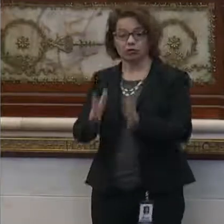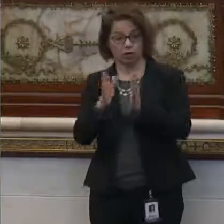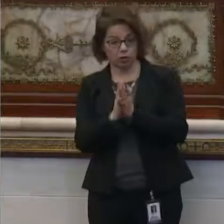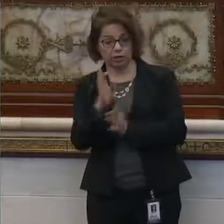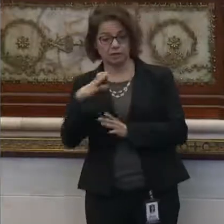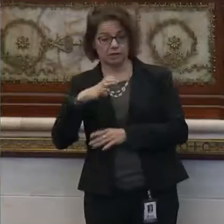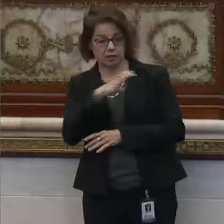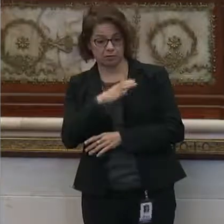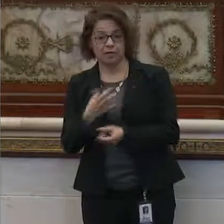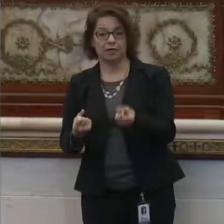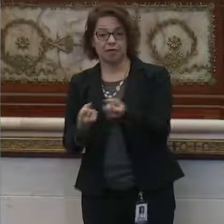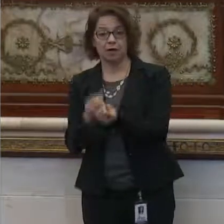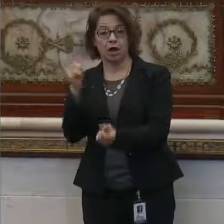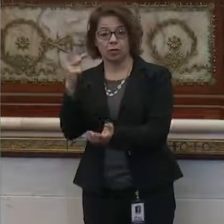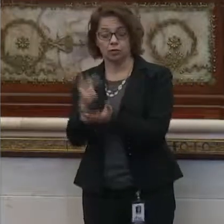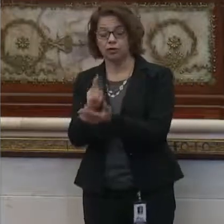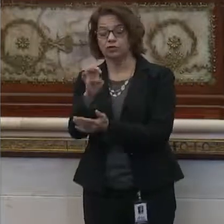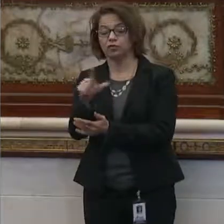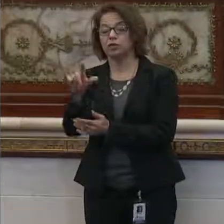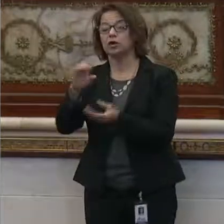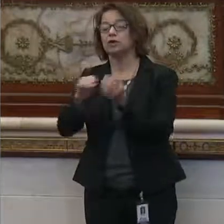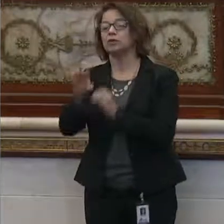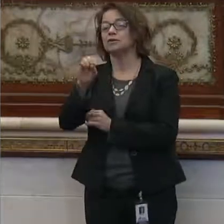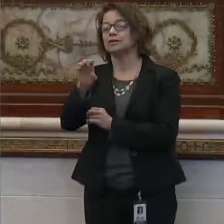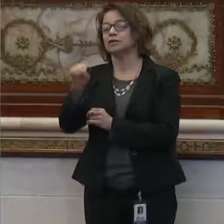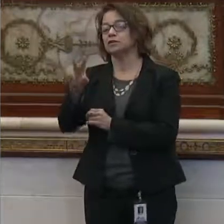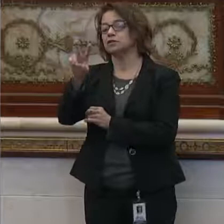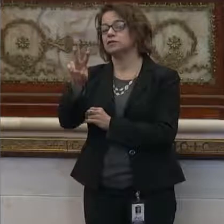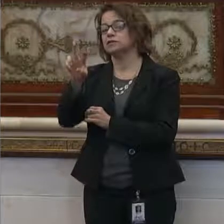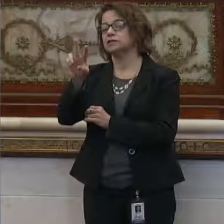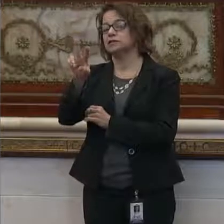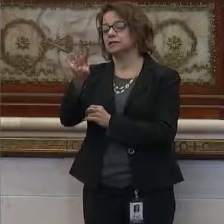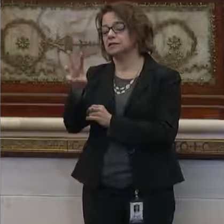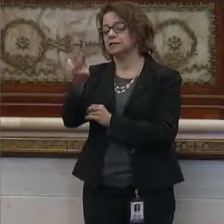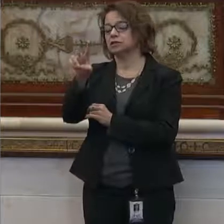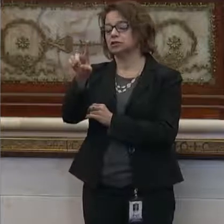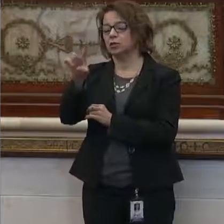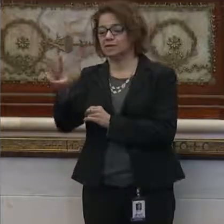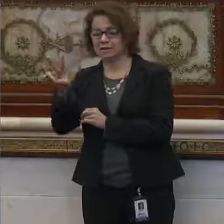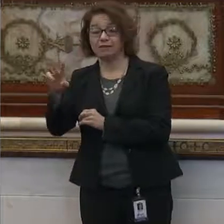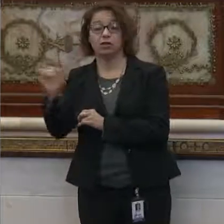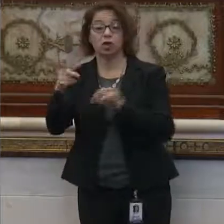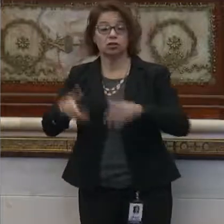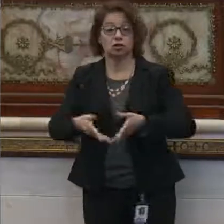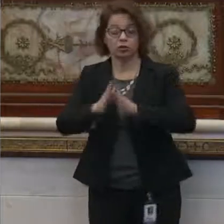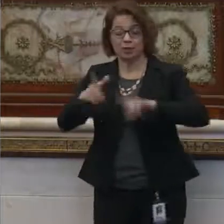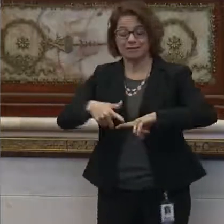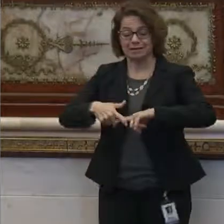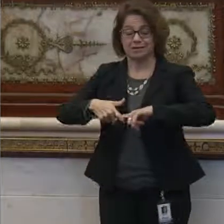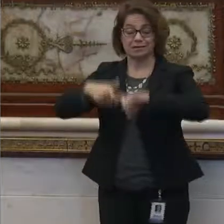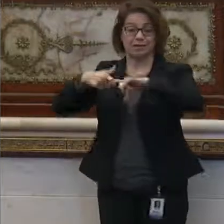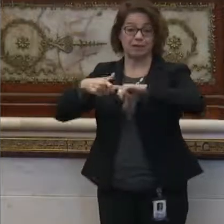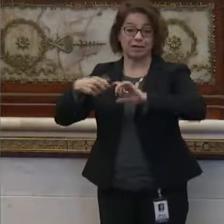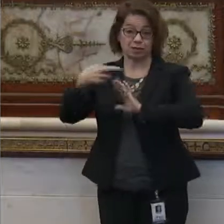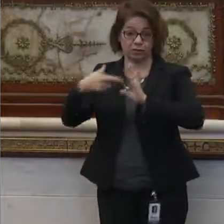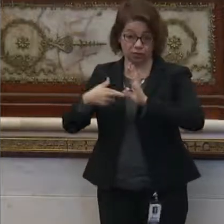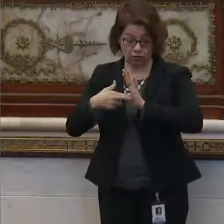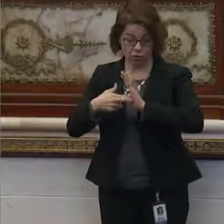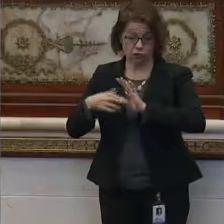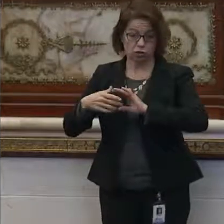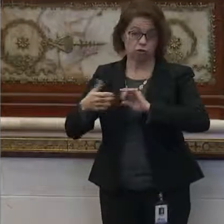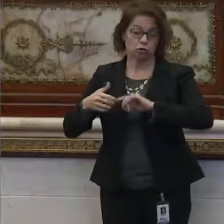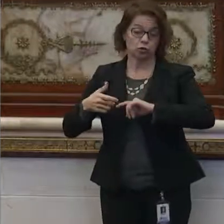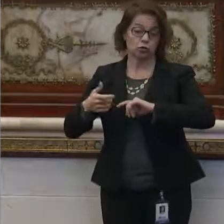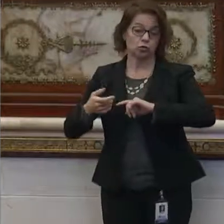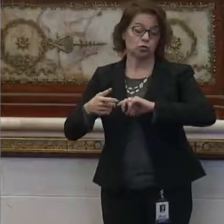number 200617. I'm also requesting a suspension of the rules so as to allow for first reading at the next session of council.